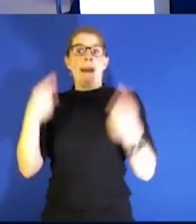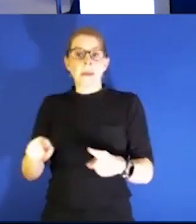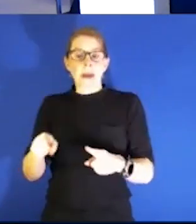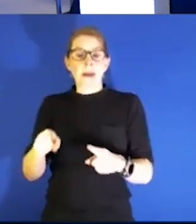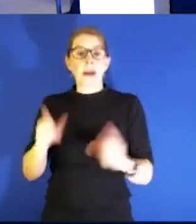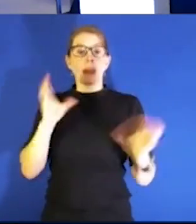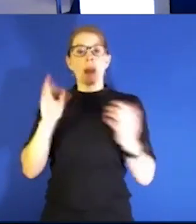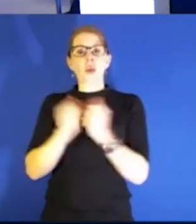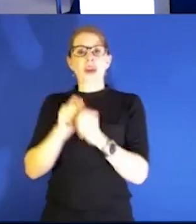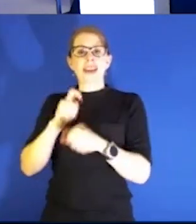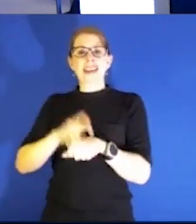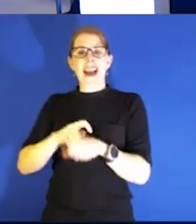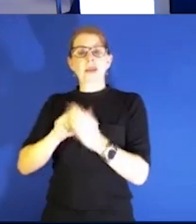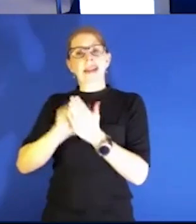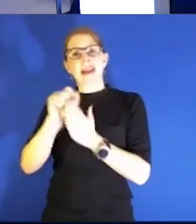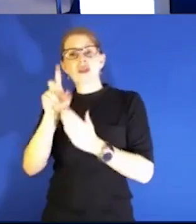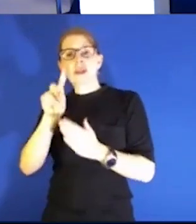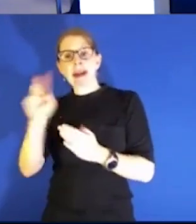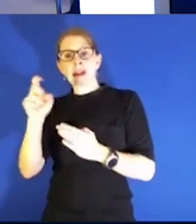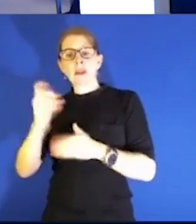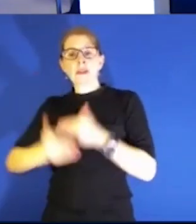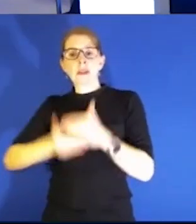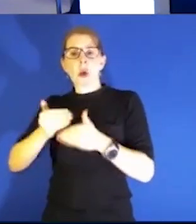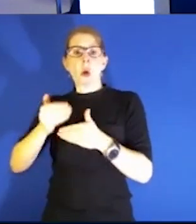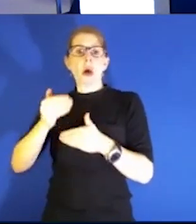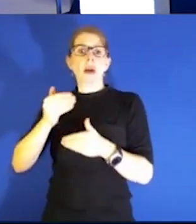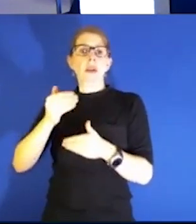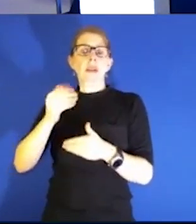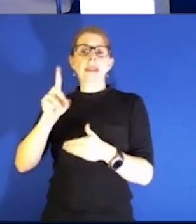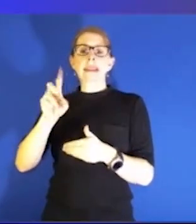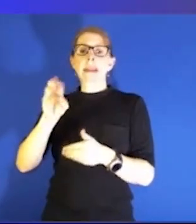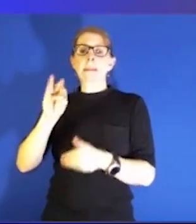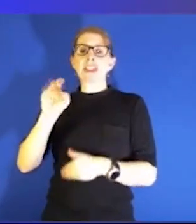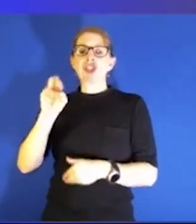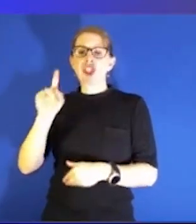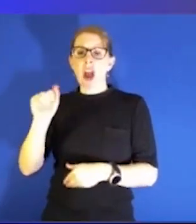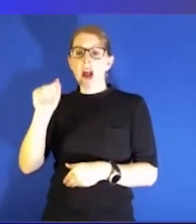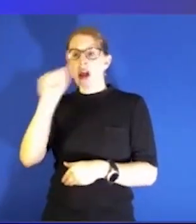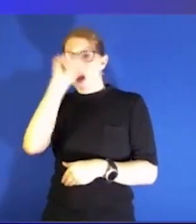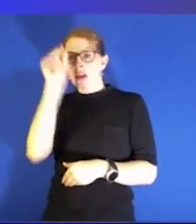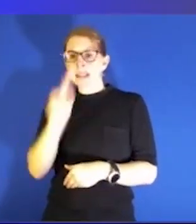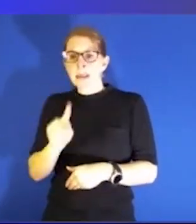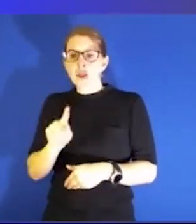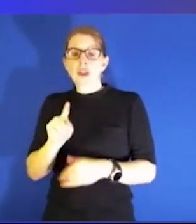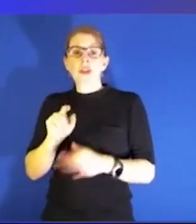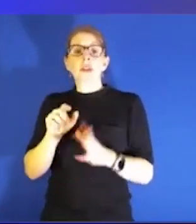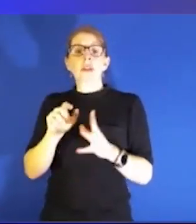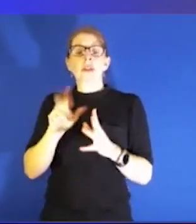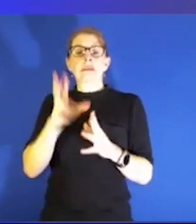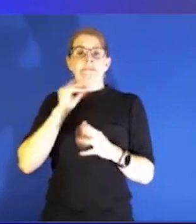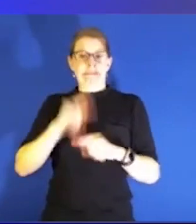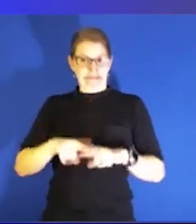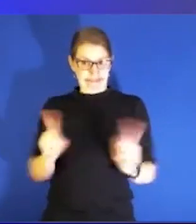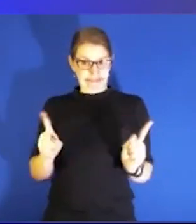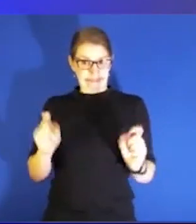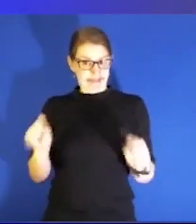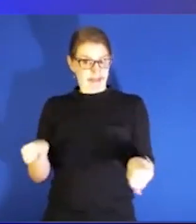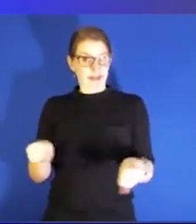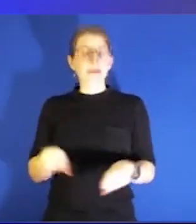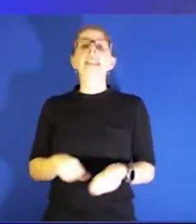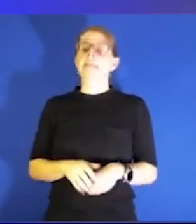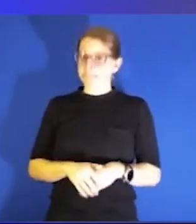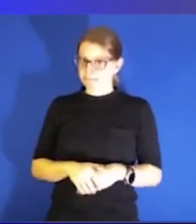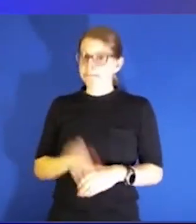time, a cancer diagnosis, dementia, Alzheimer's? Yes, it definitely can be experienced differently. And that's why grief is